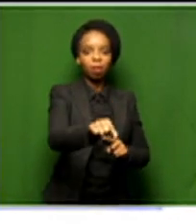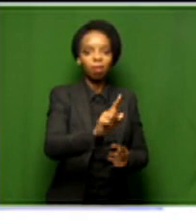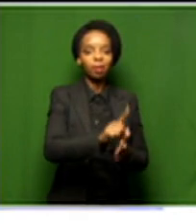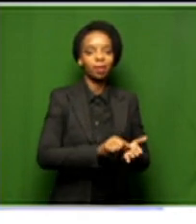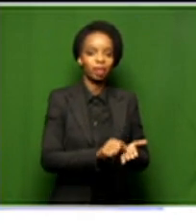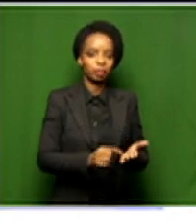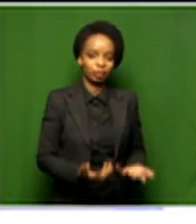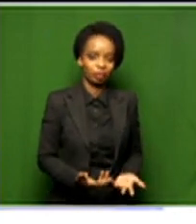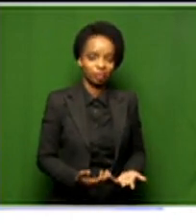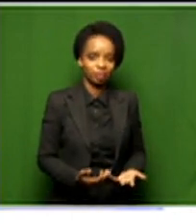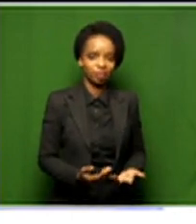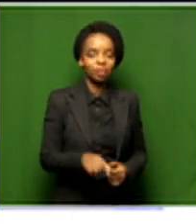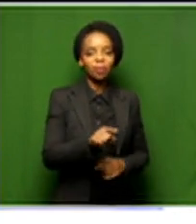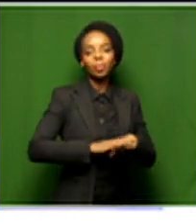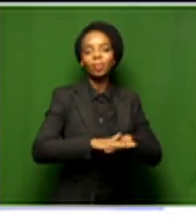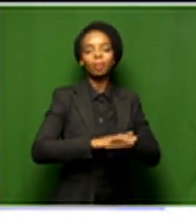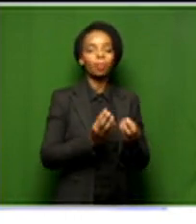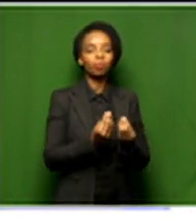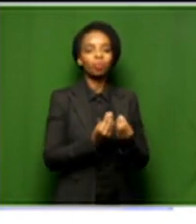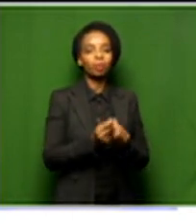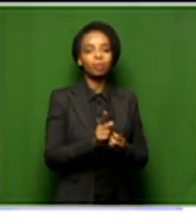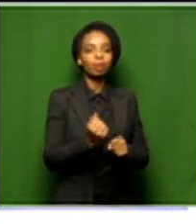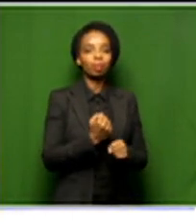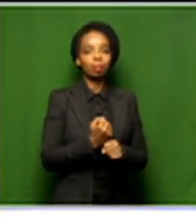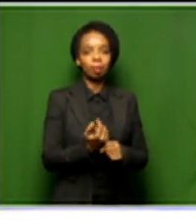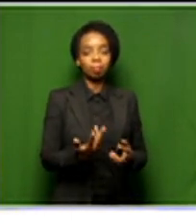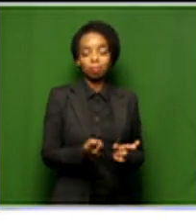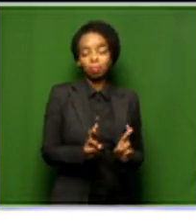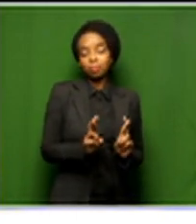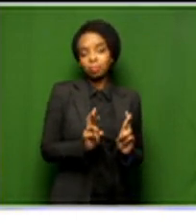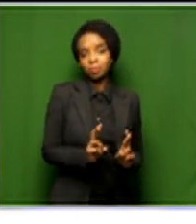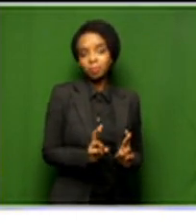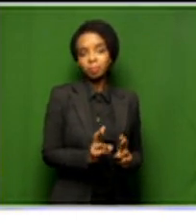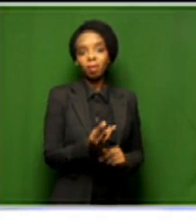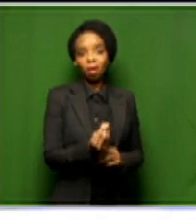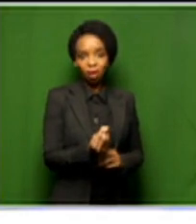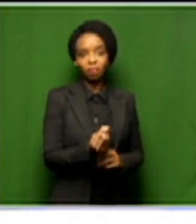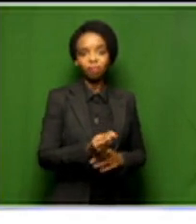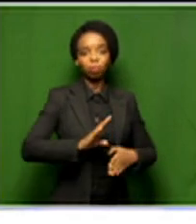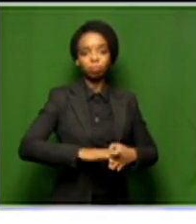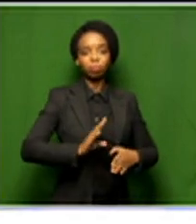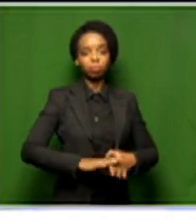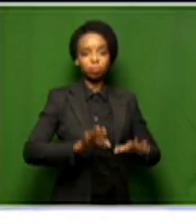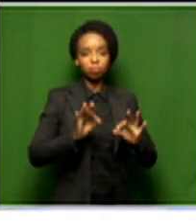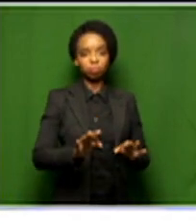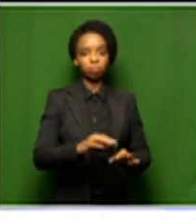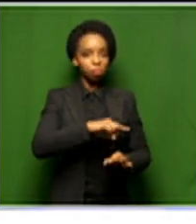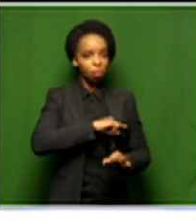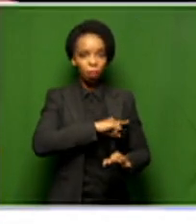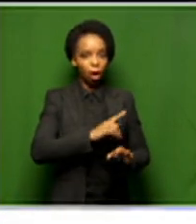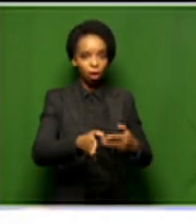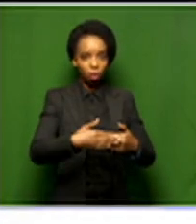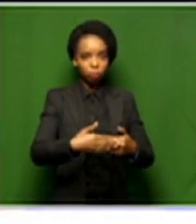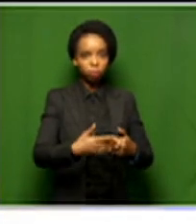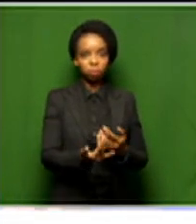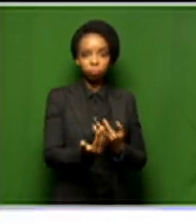things, the basic mistakes that they make. So hopefully there should be a reasonable explanation as to why some of them haven't opened. Maybe it's weather,